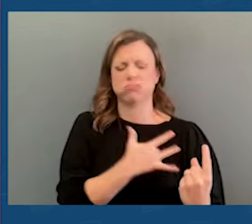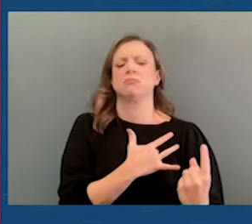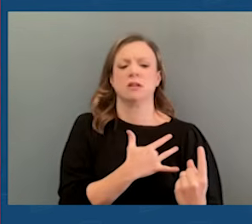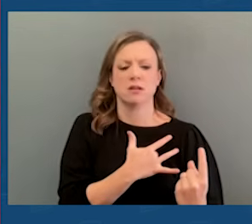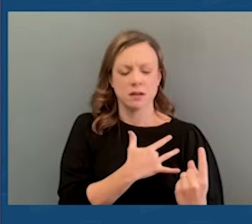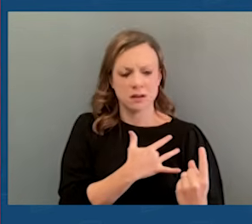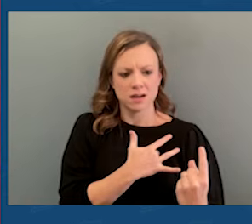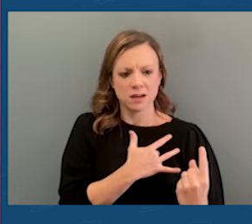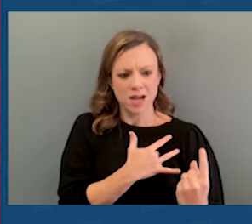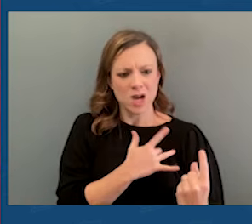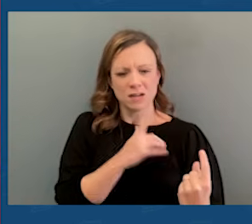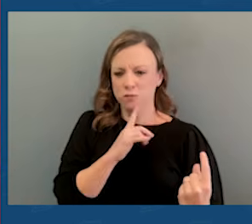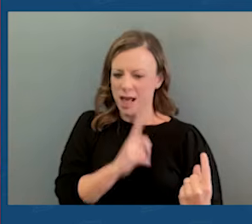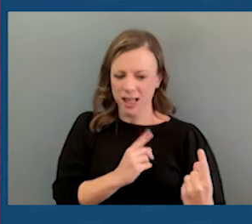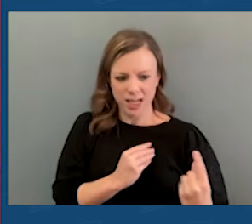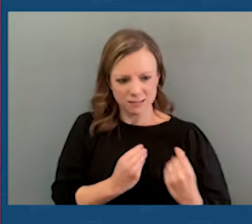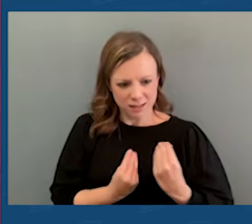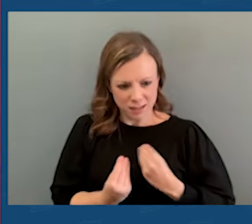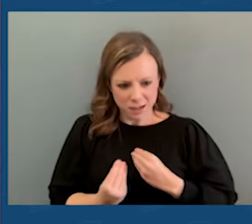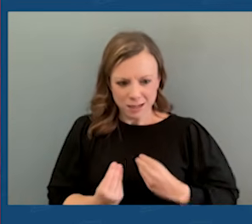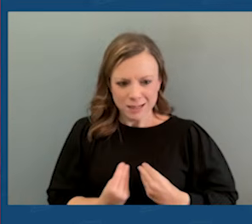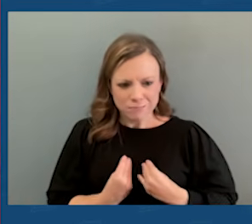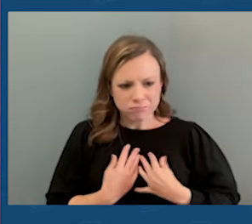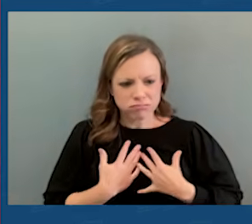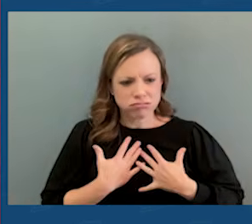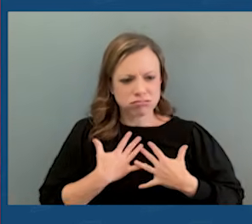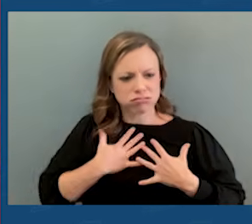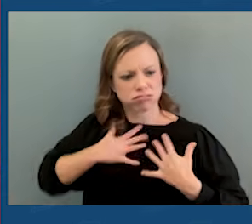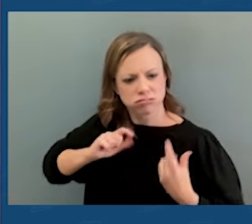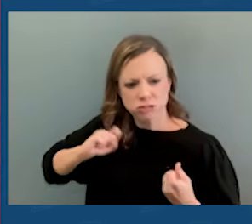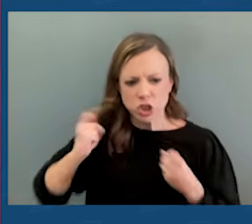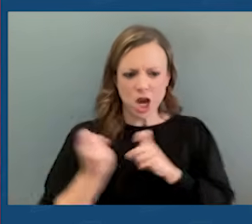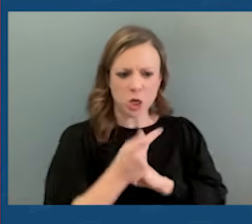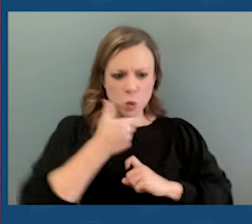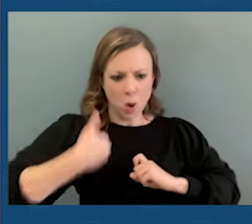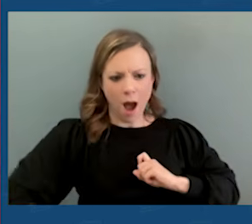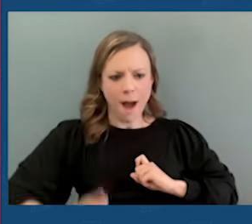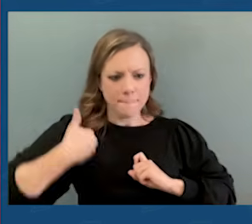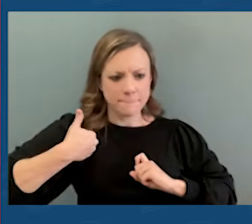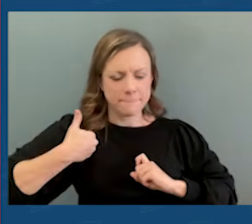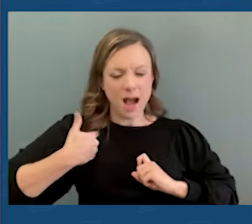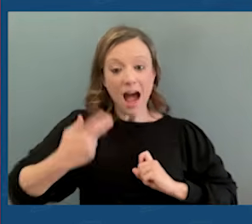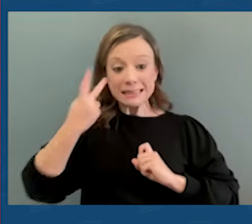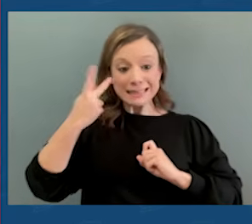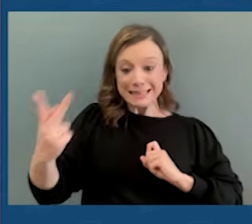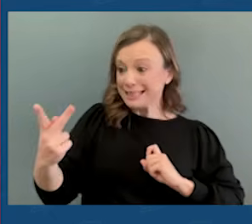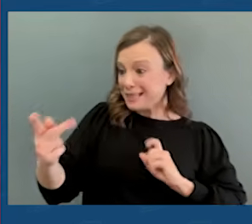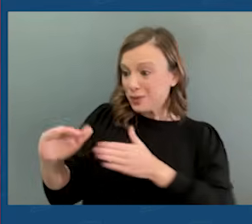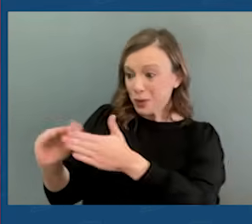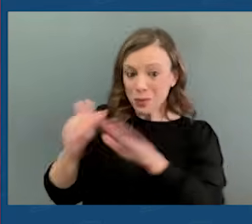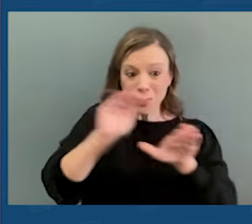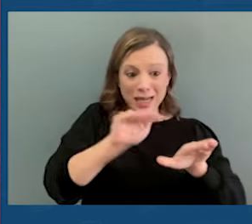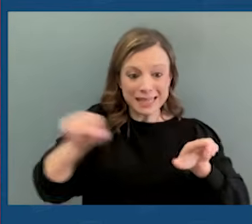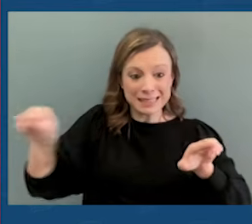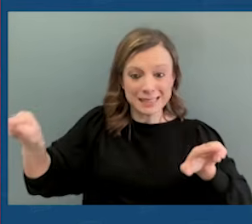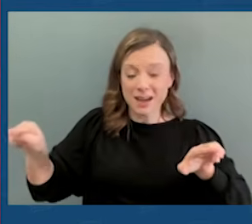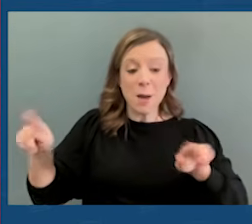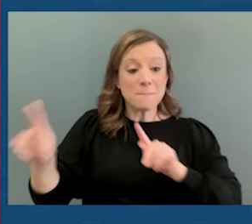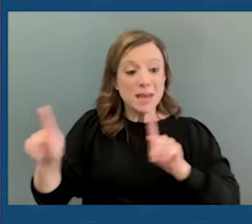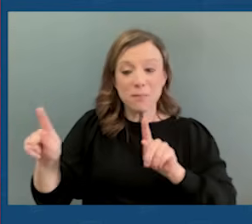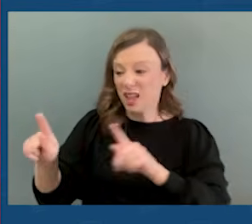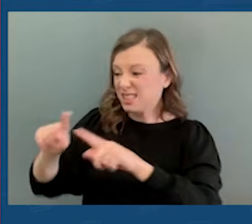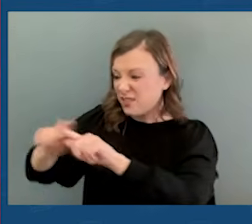am. And I see that on display in our communities all over. People from around every part of the world coexist.